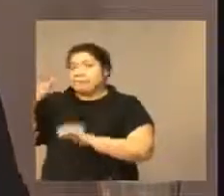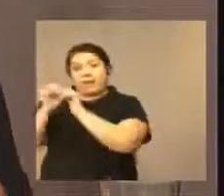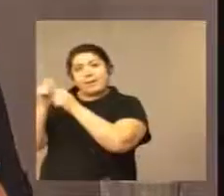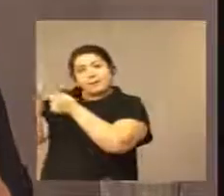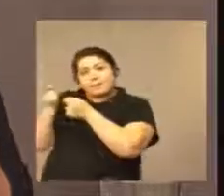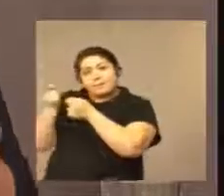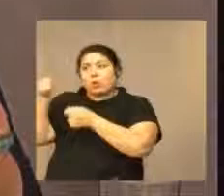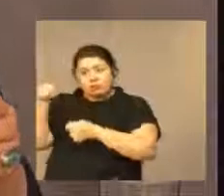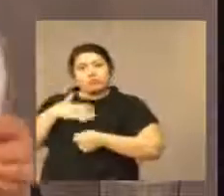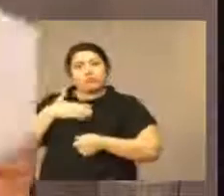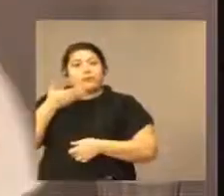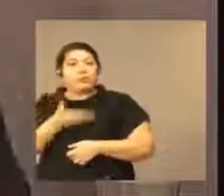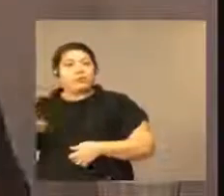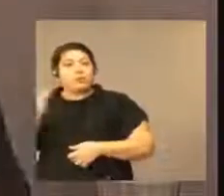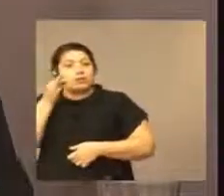messages.